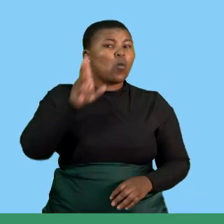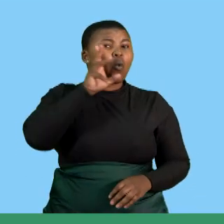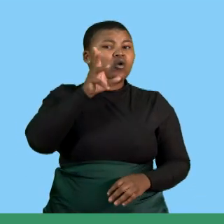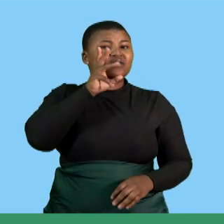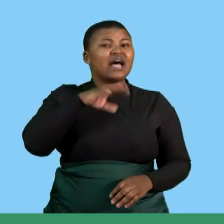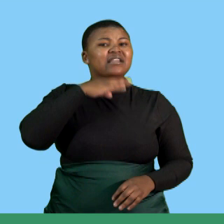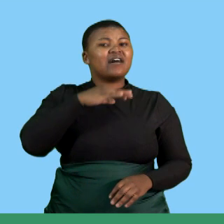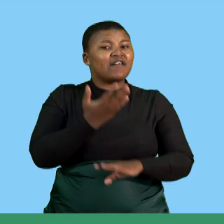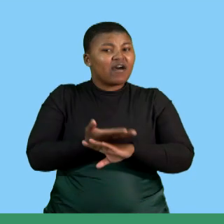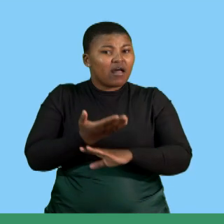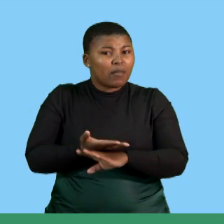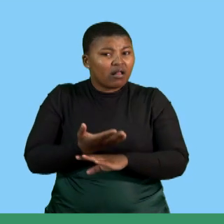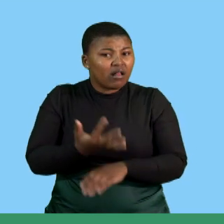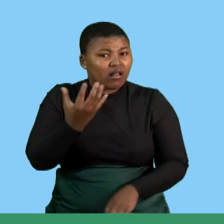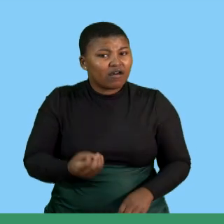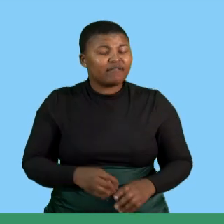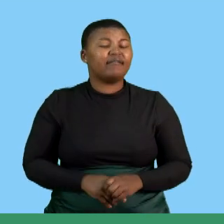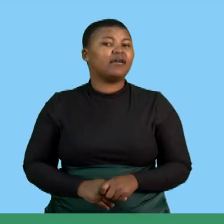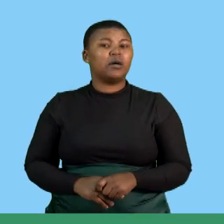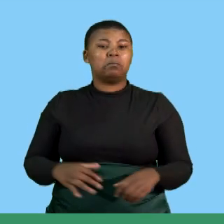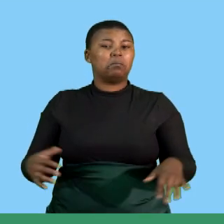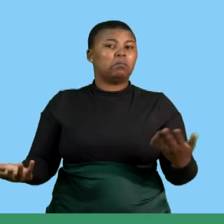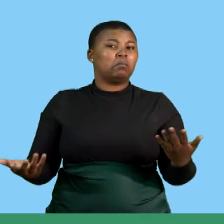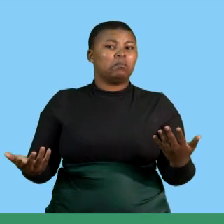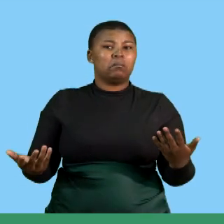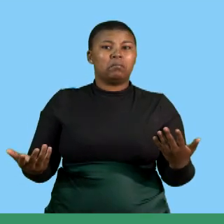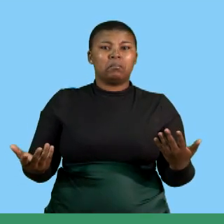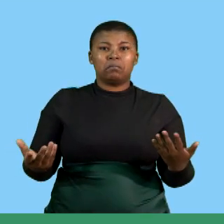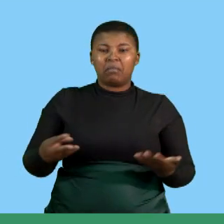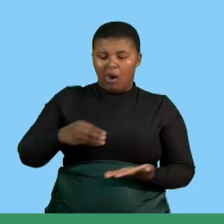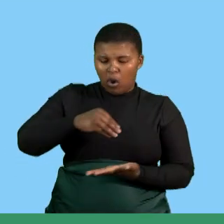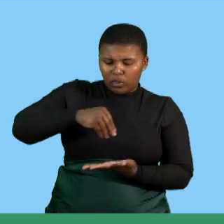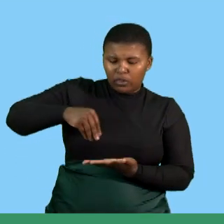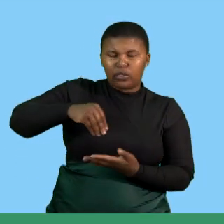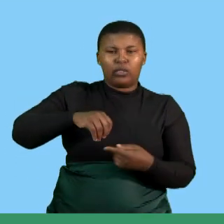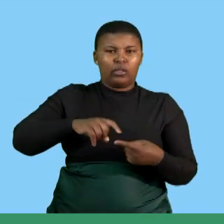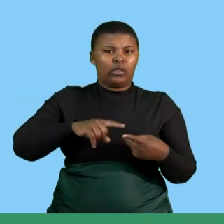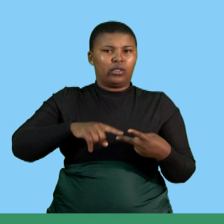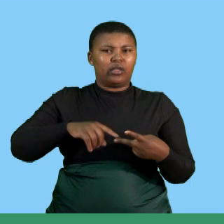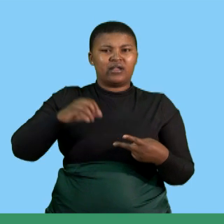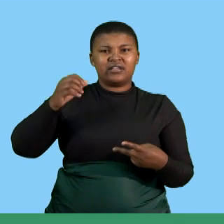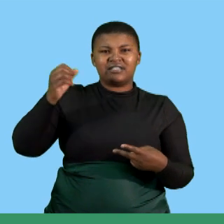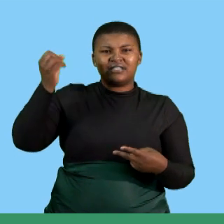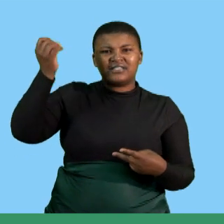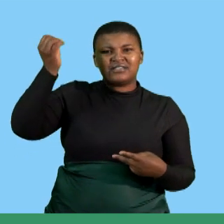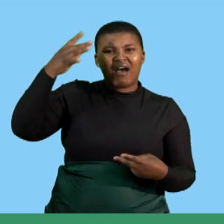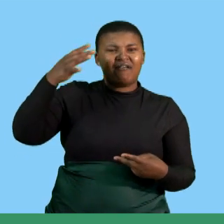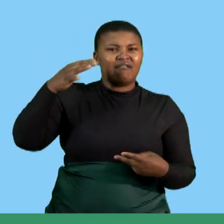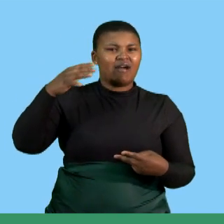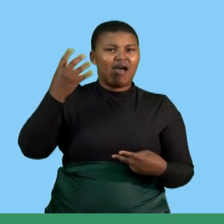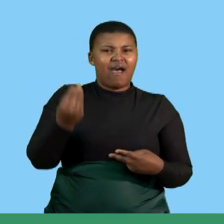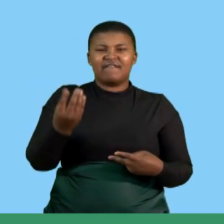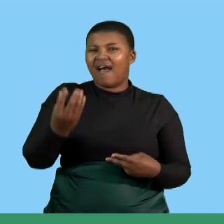to use in your production process? Is there enough grain, sunflower seeds? All of these are then